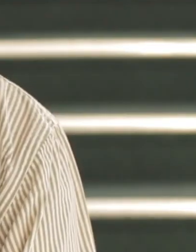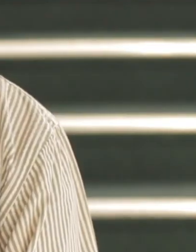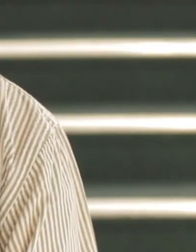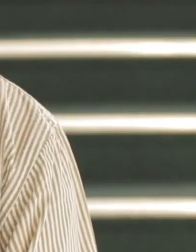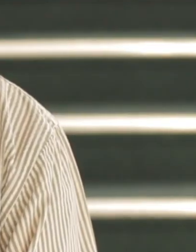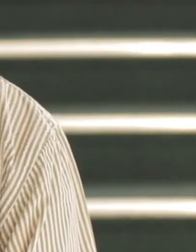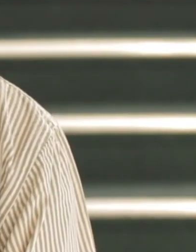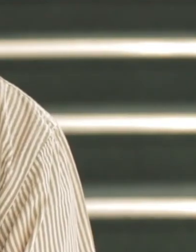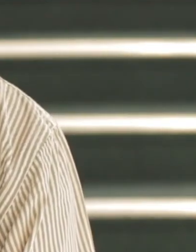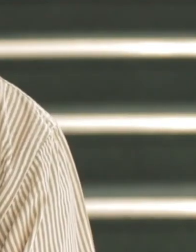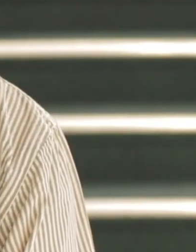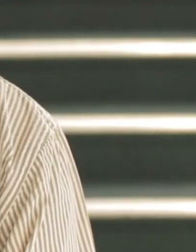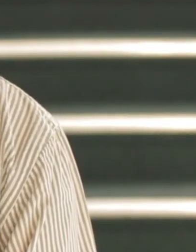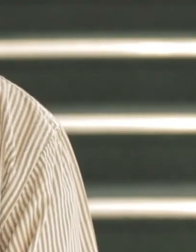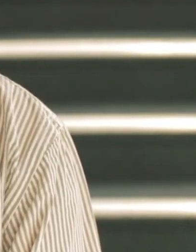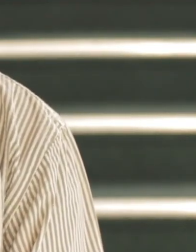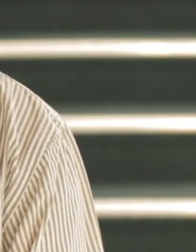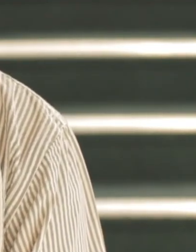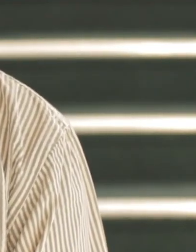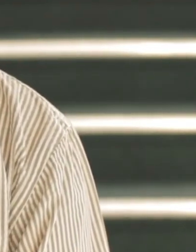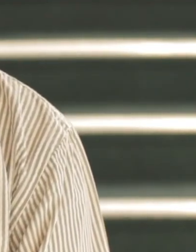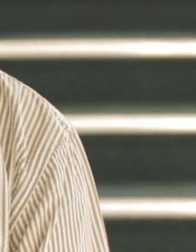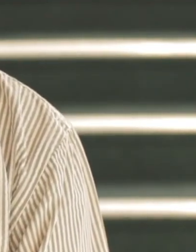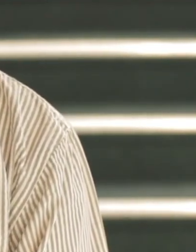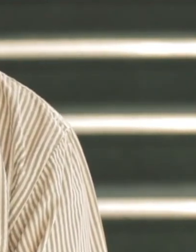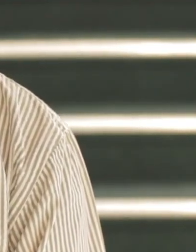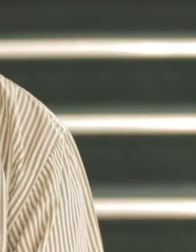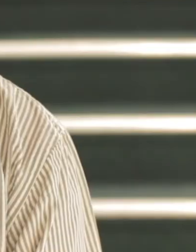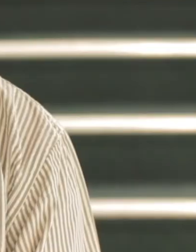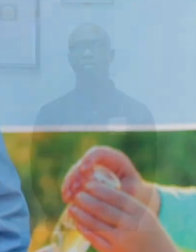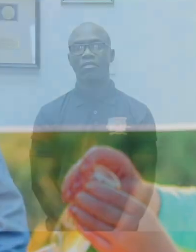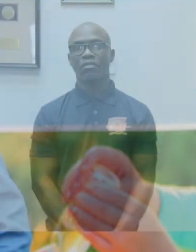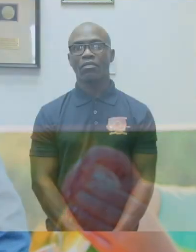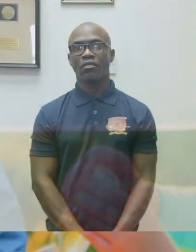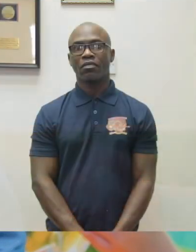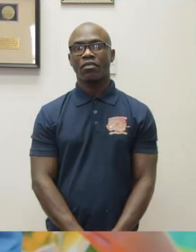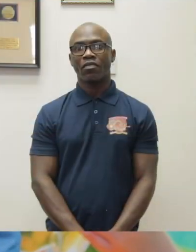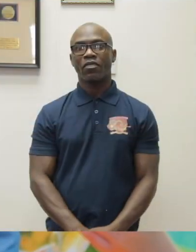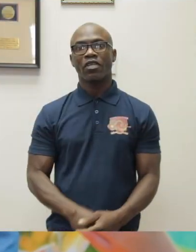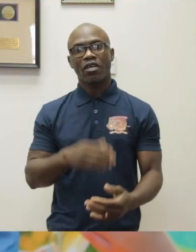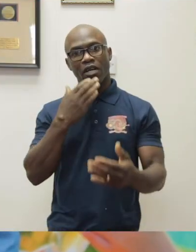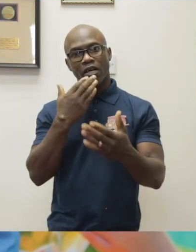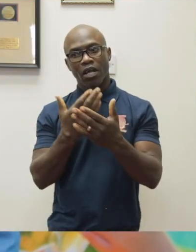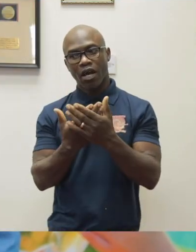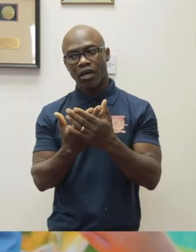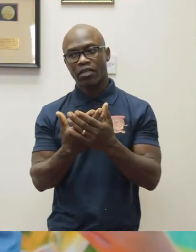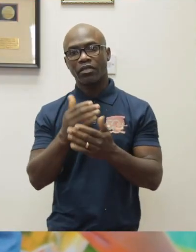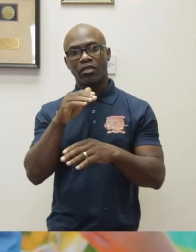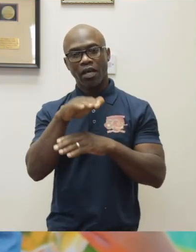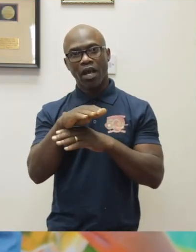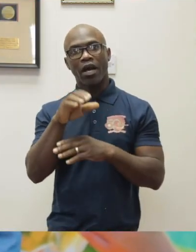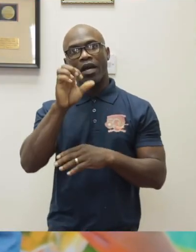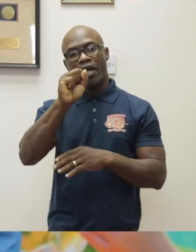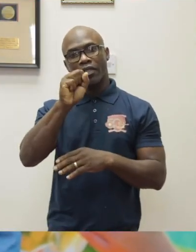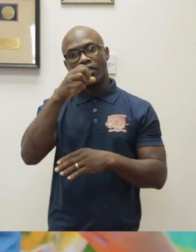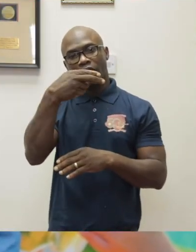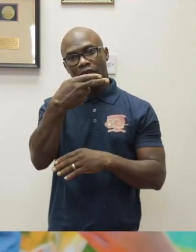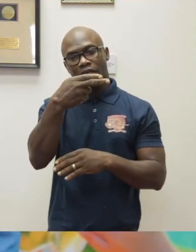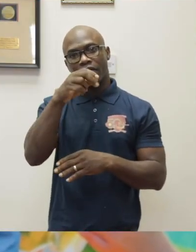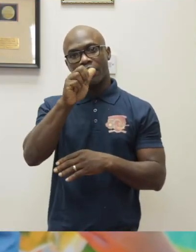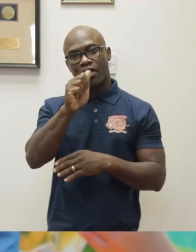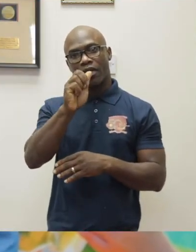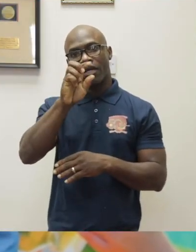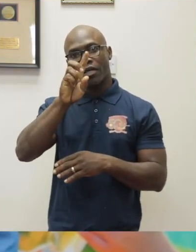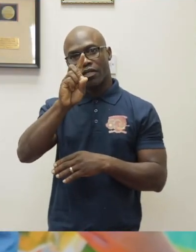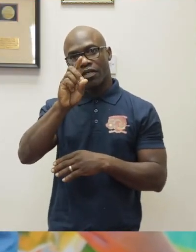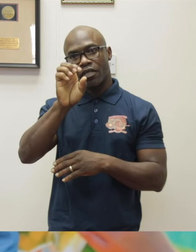Officer, Dr. Shamdeo Prasad. Welcome, Dr. Prasad. Good afternoon. I am Dr. Shamdeo Prasad, the Chief Medical Officer